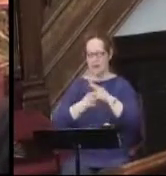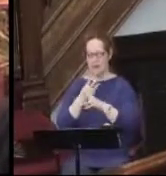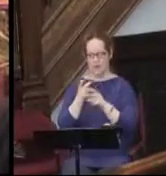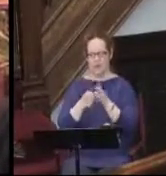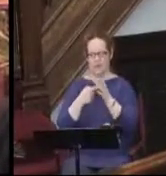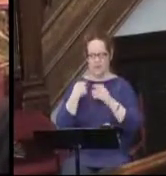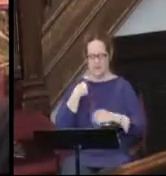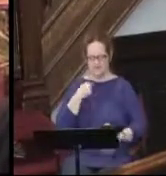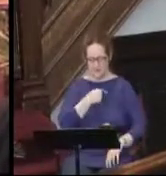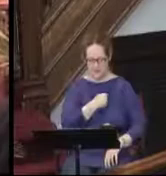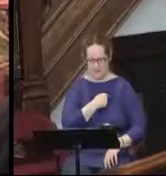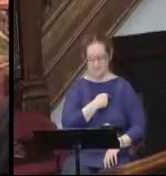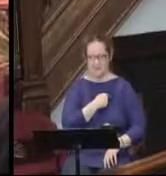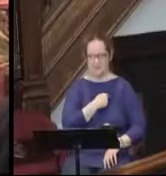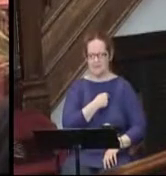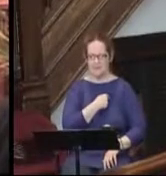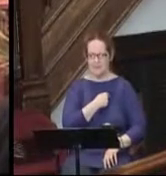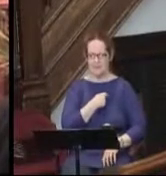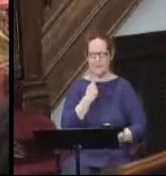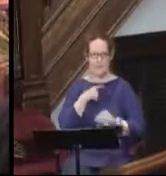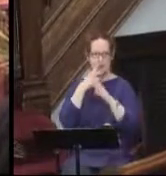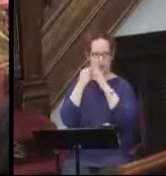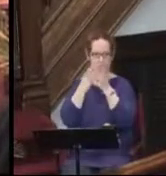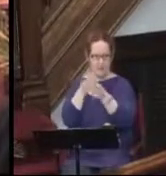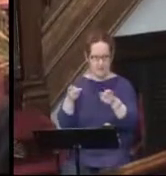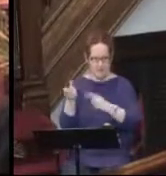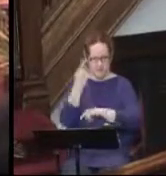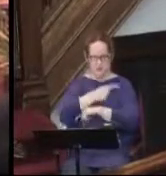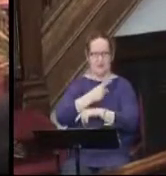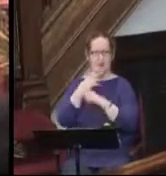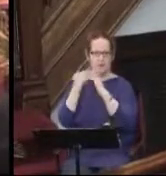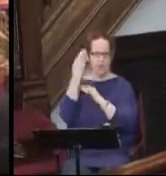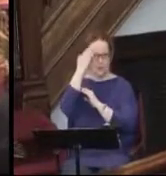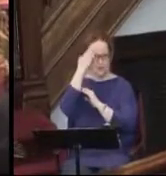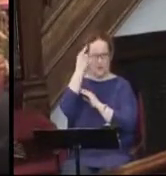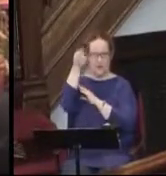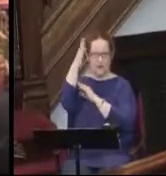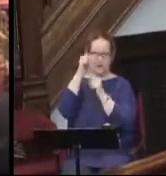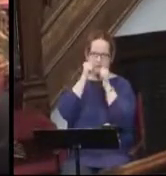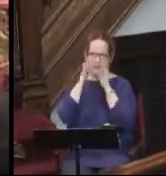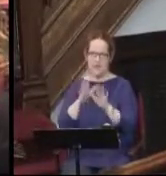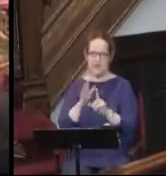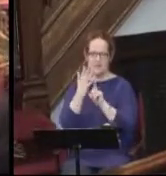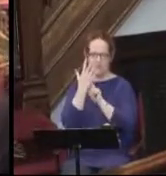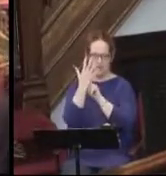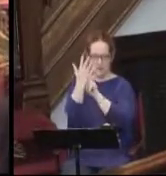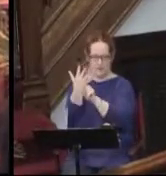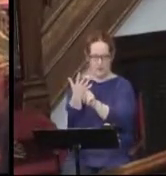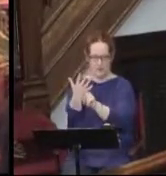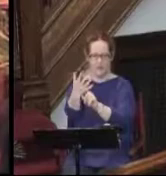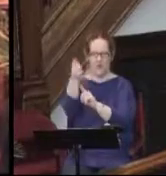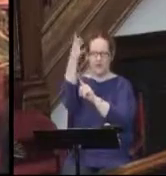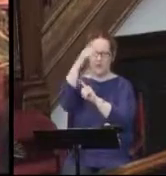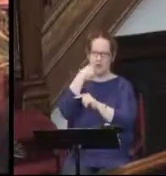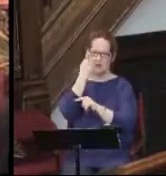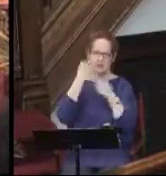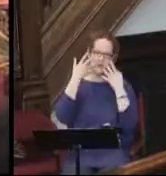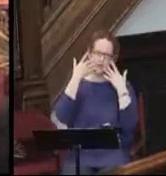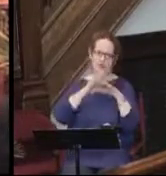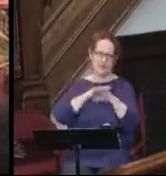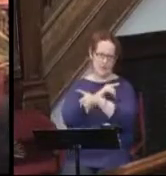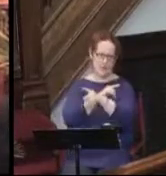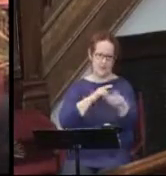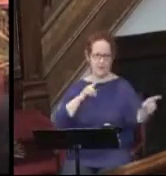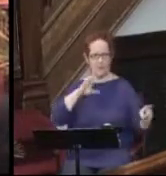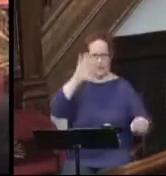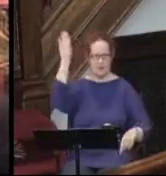us. And as you go from this place, go knowing that God's blessings go before you, that God's face will shine upon